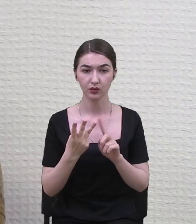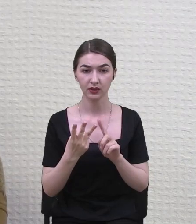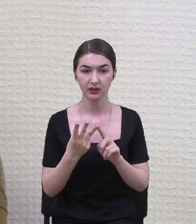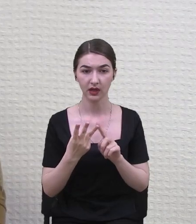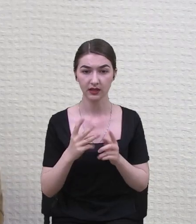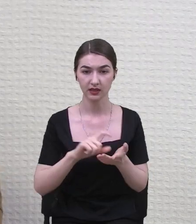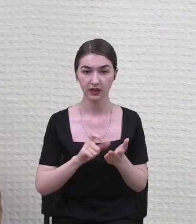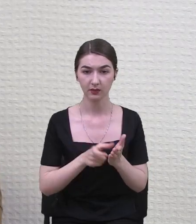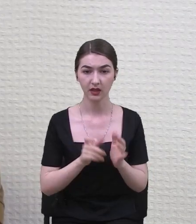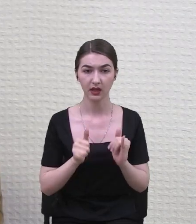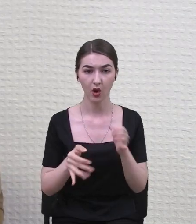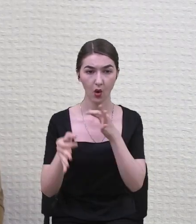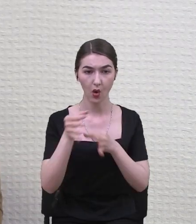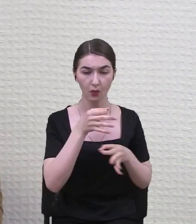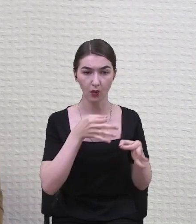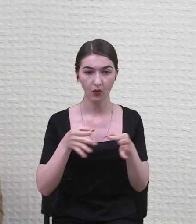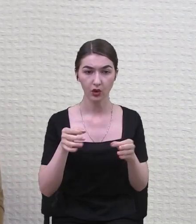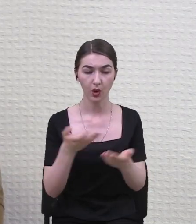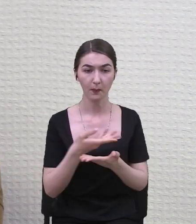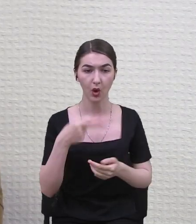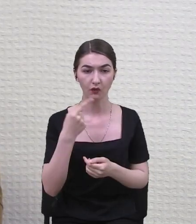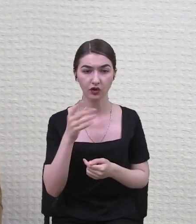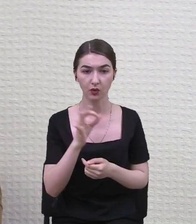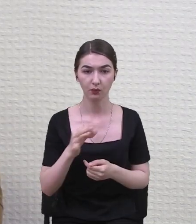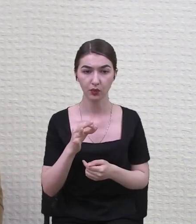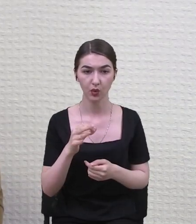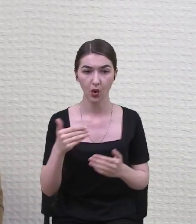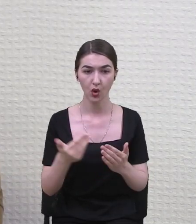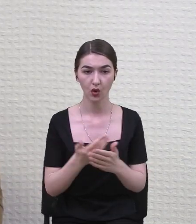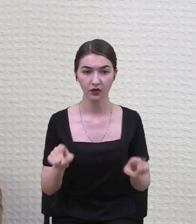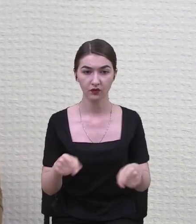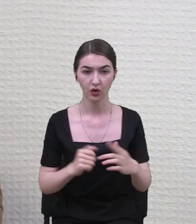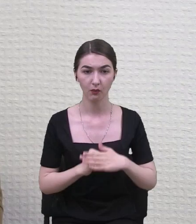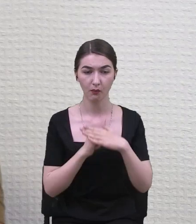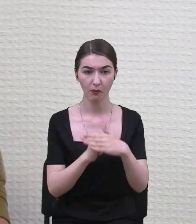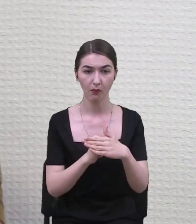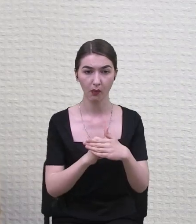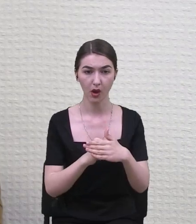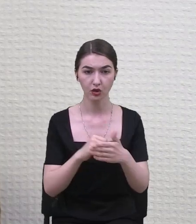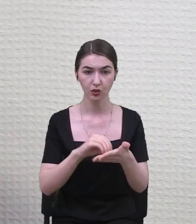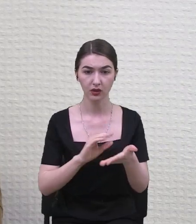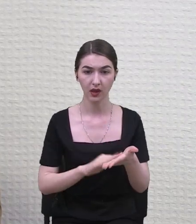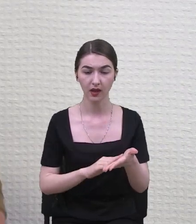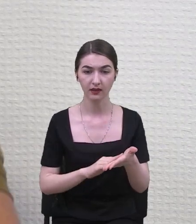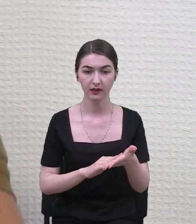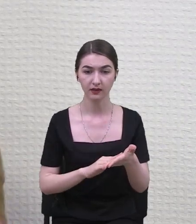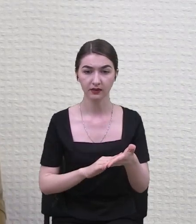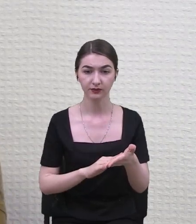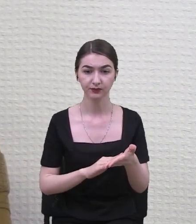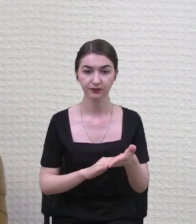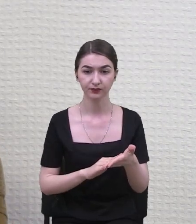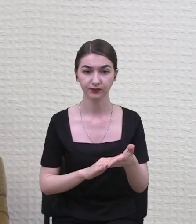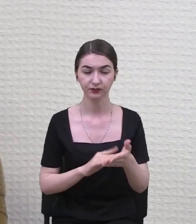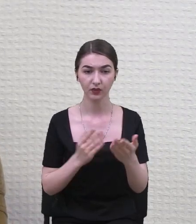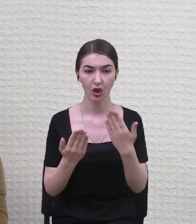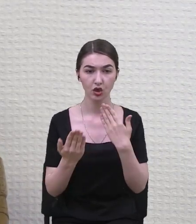Mine and UXO accidents database. I highlighted how actually this system works, how the